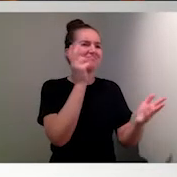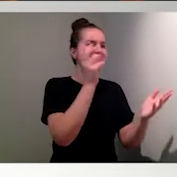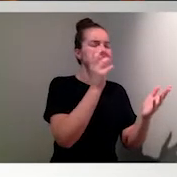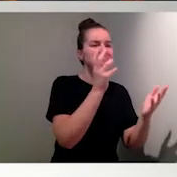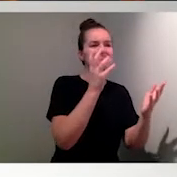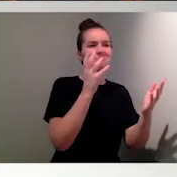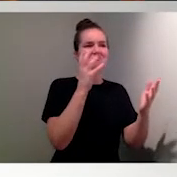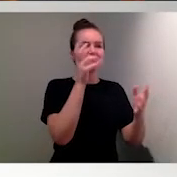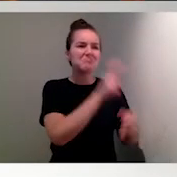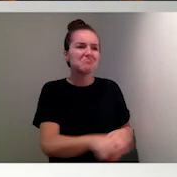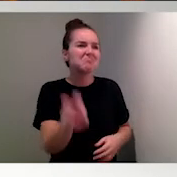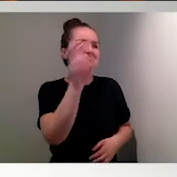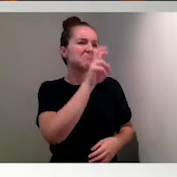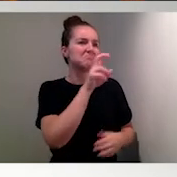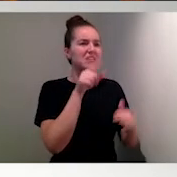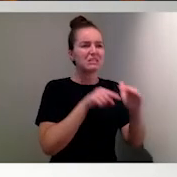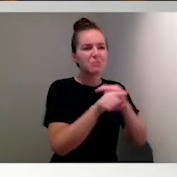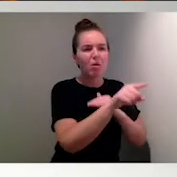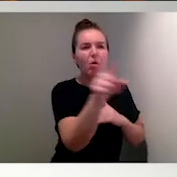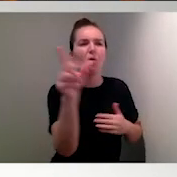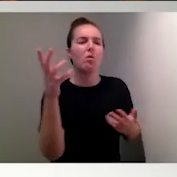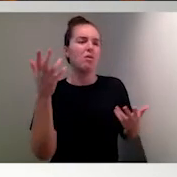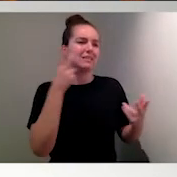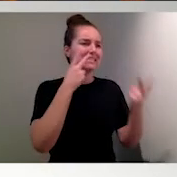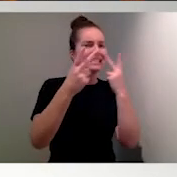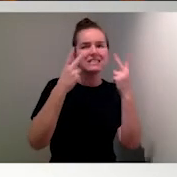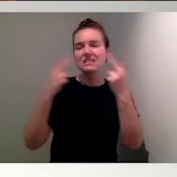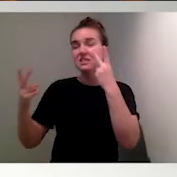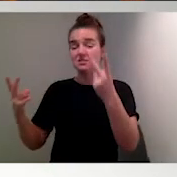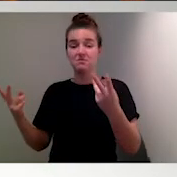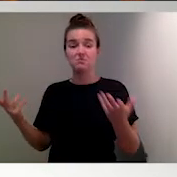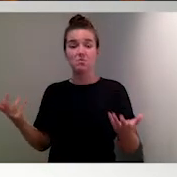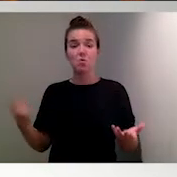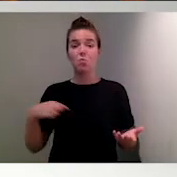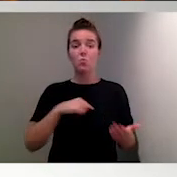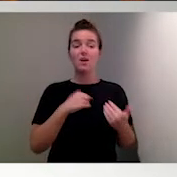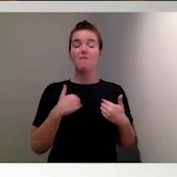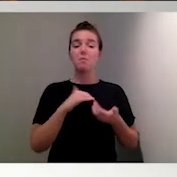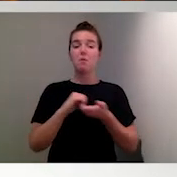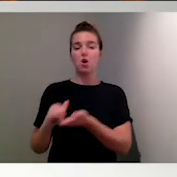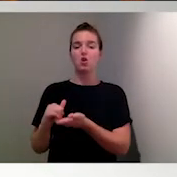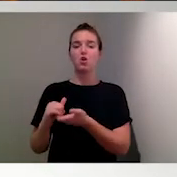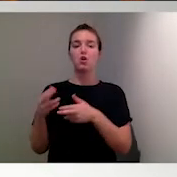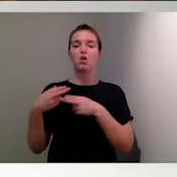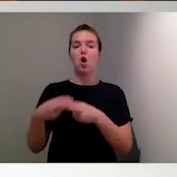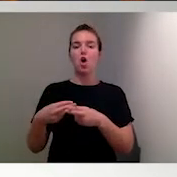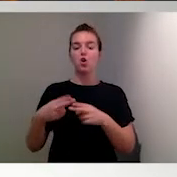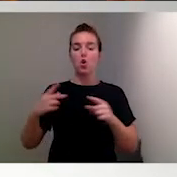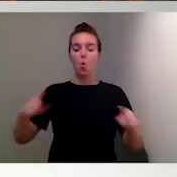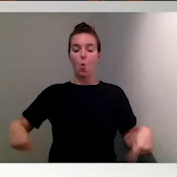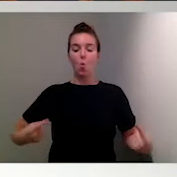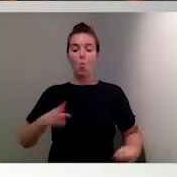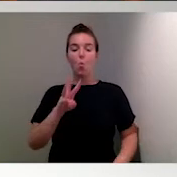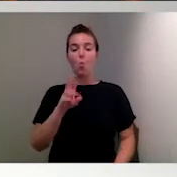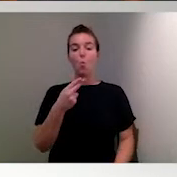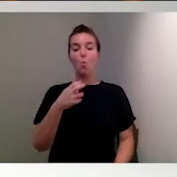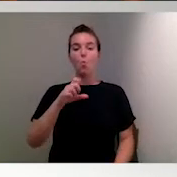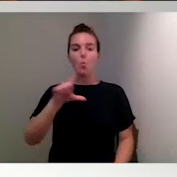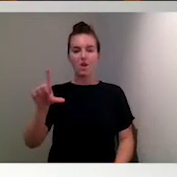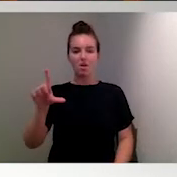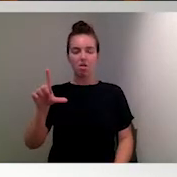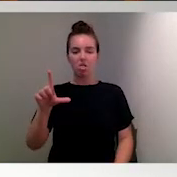partner called Will the World. And I don't know if any of you are familiar with them. I highly encourage you to look them up. They